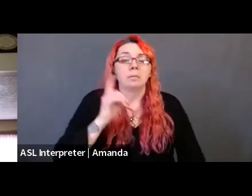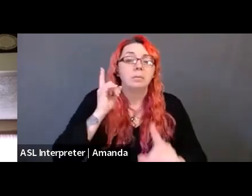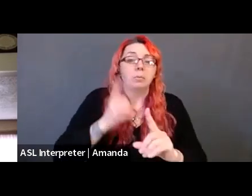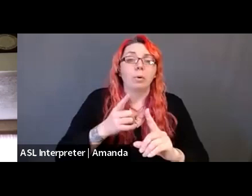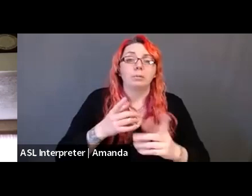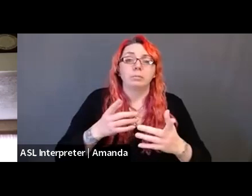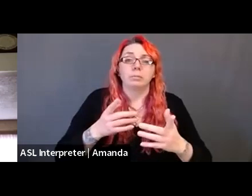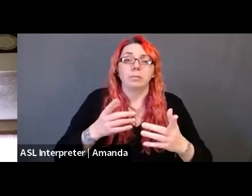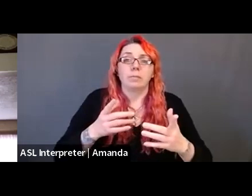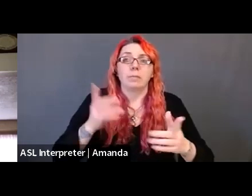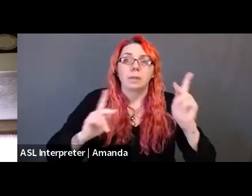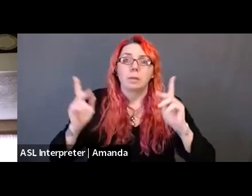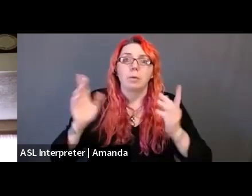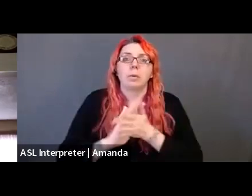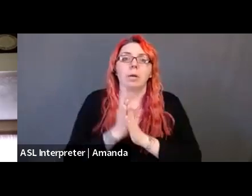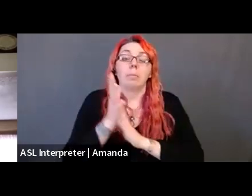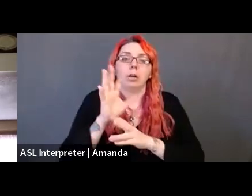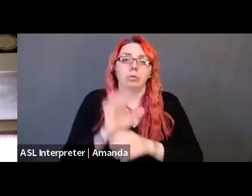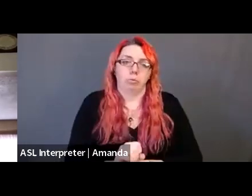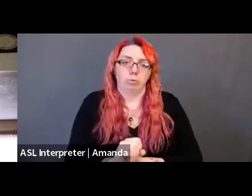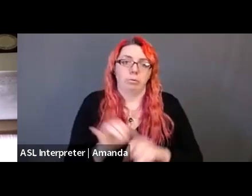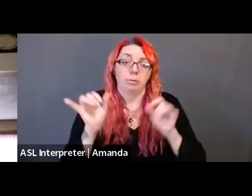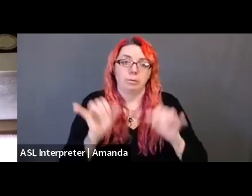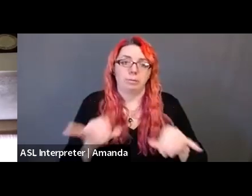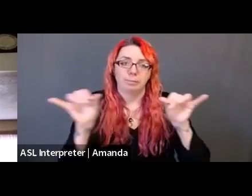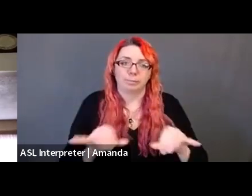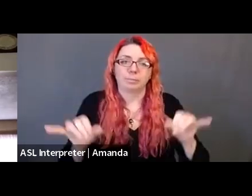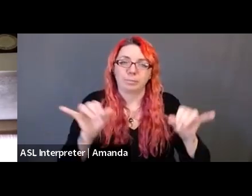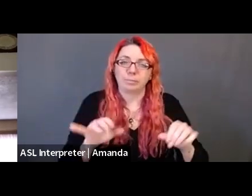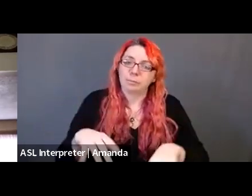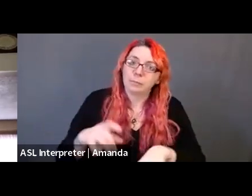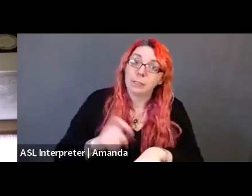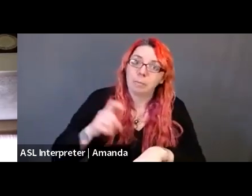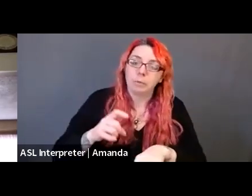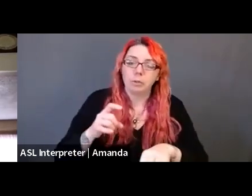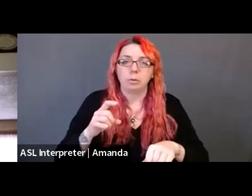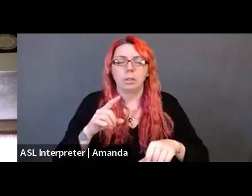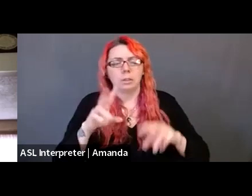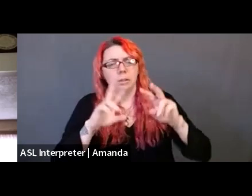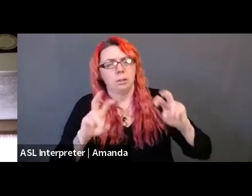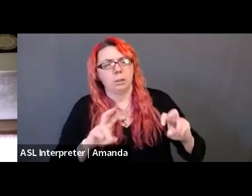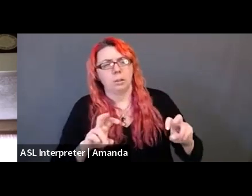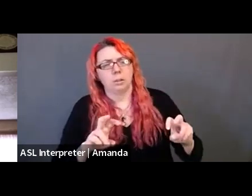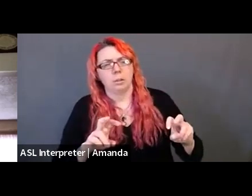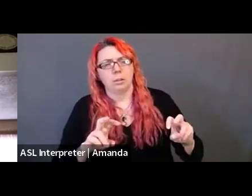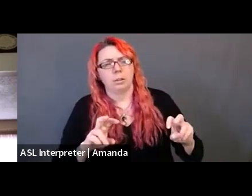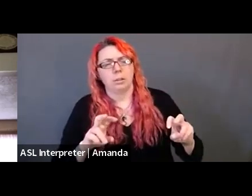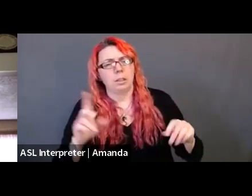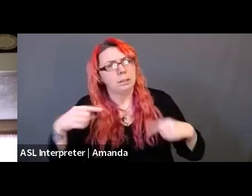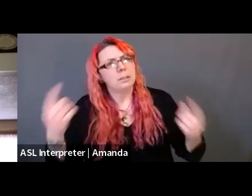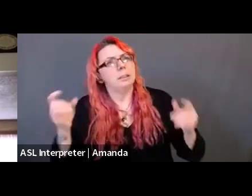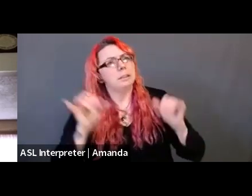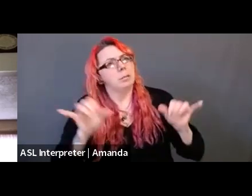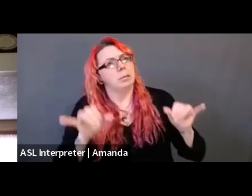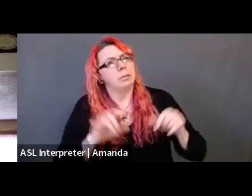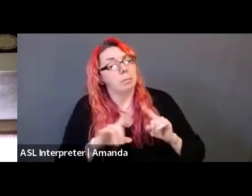always doing things, right? And so often then you're then pricking at certain people's privileges, and you're pricking at also people's